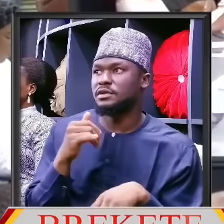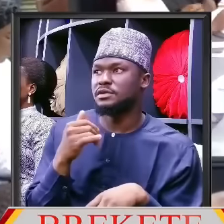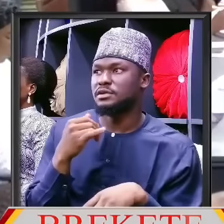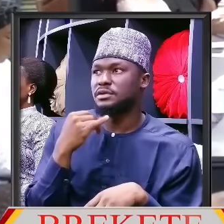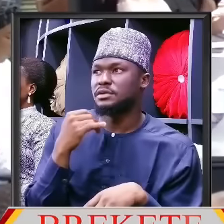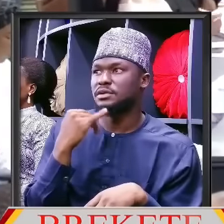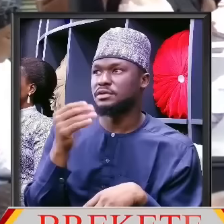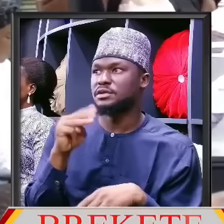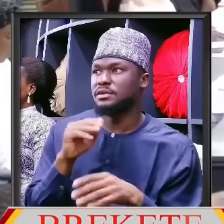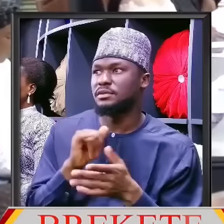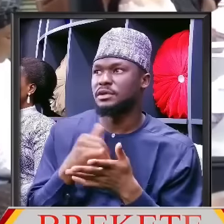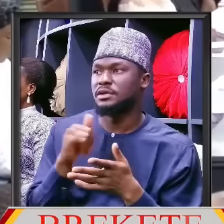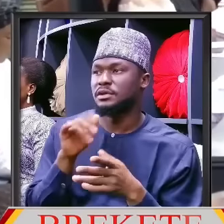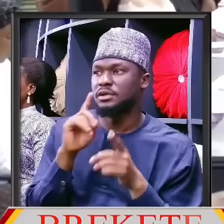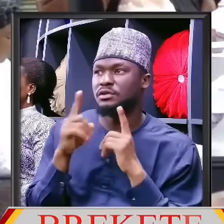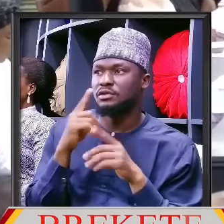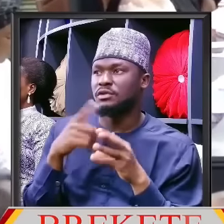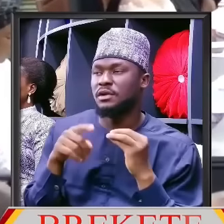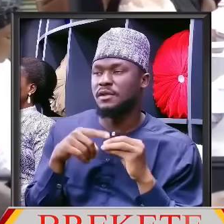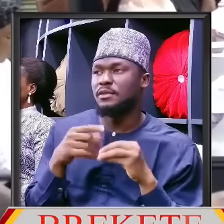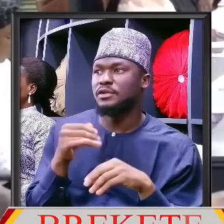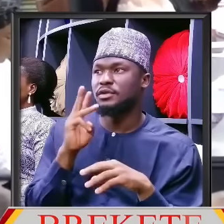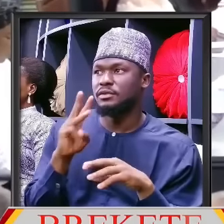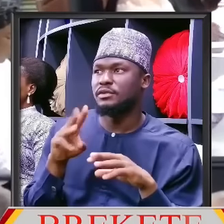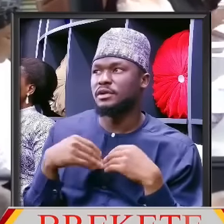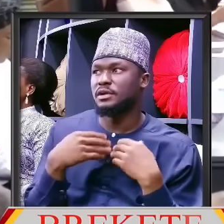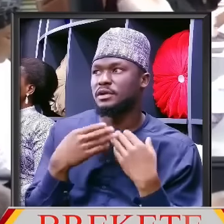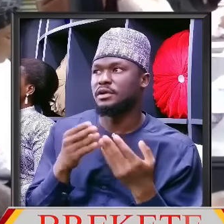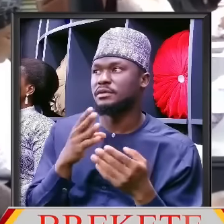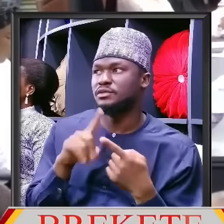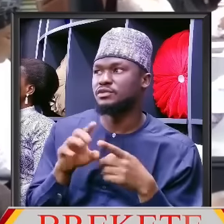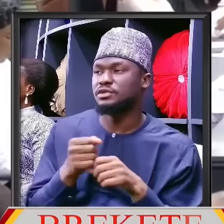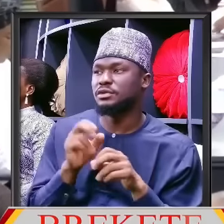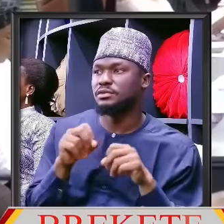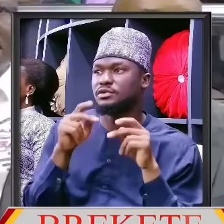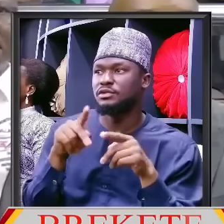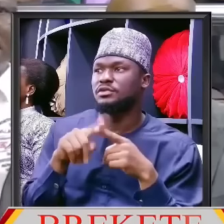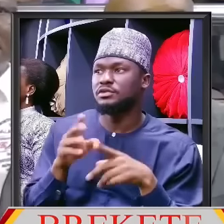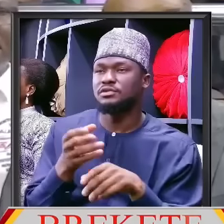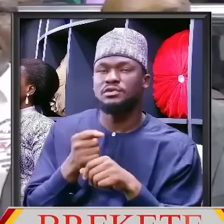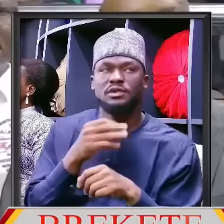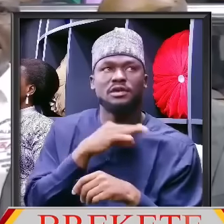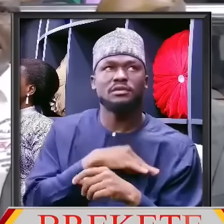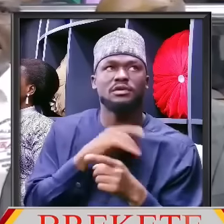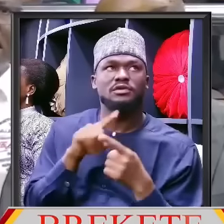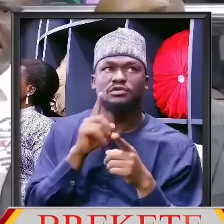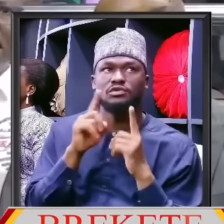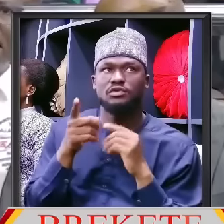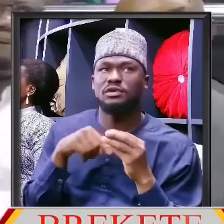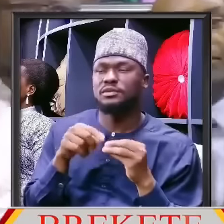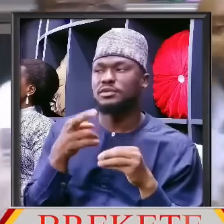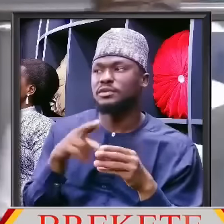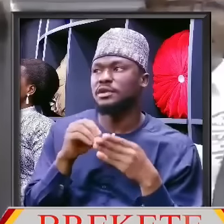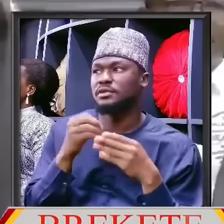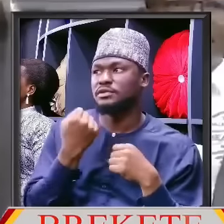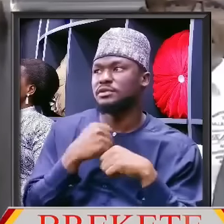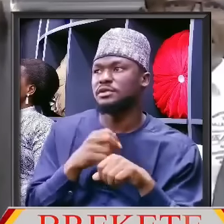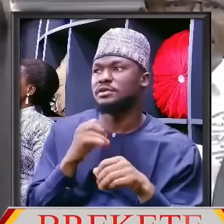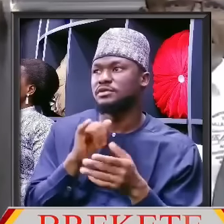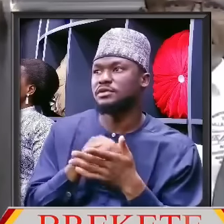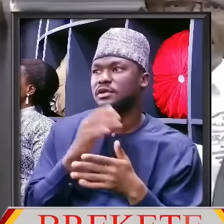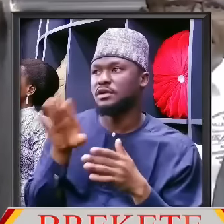that them, where they talk about, they go give, take opportunity also, take advantage, to talk about their own side so